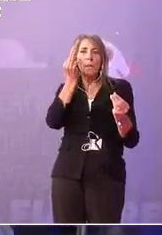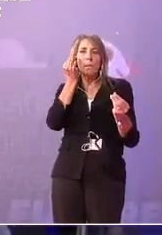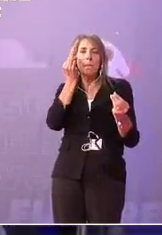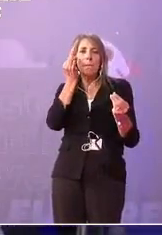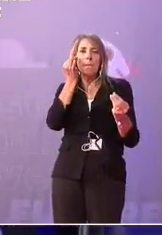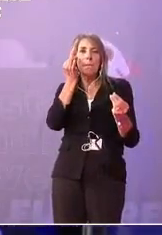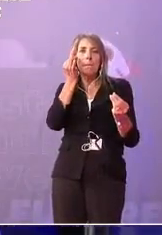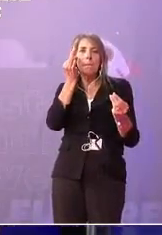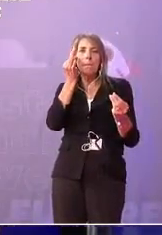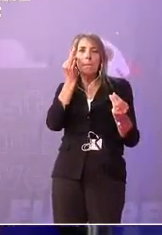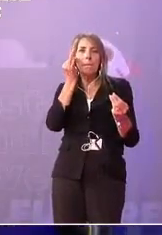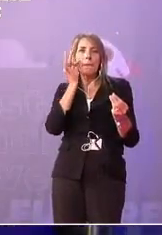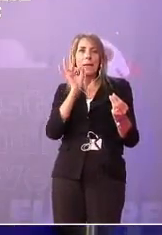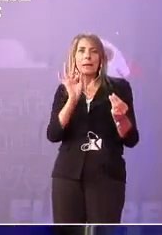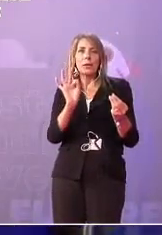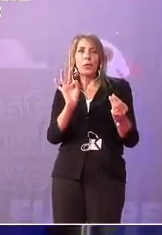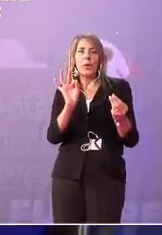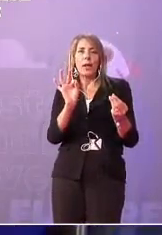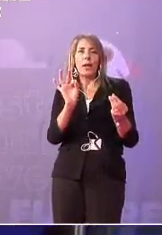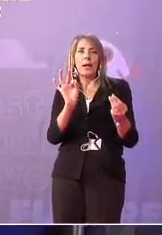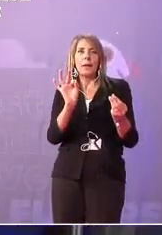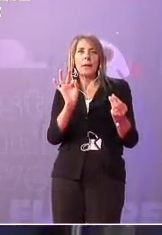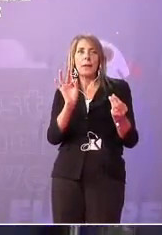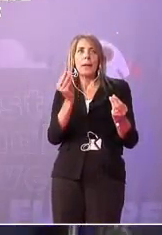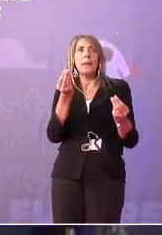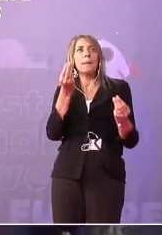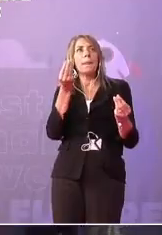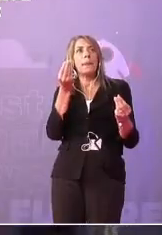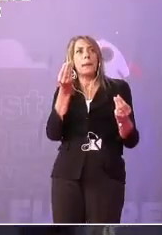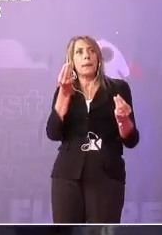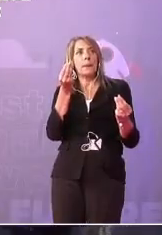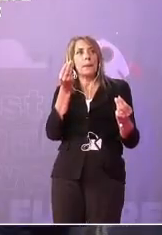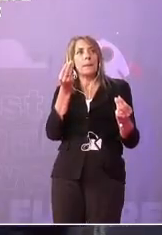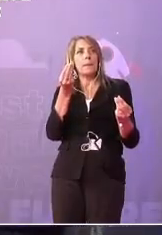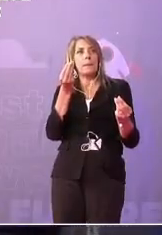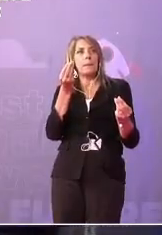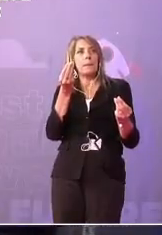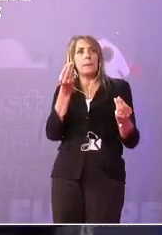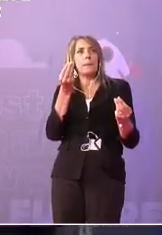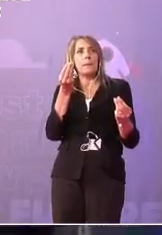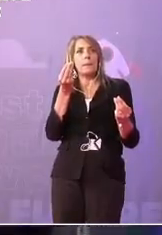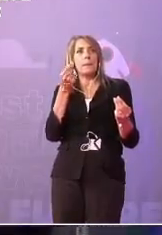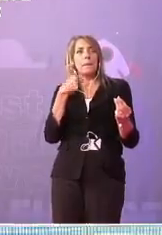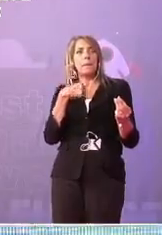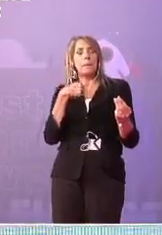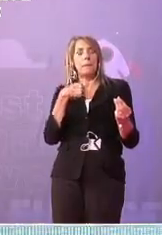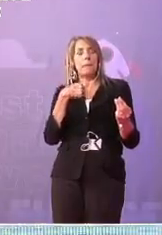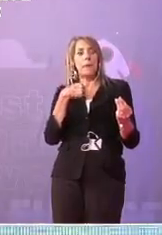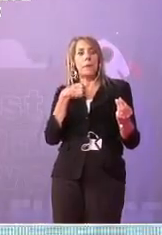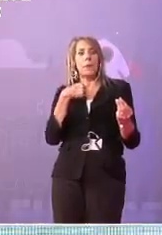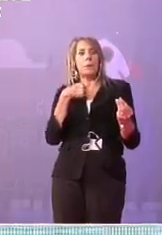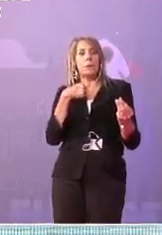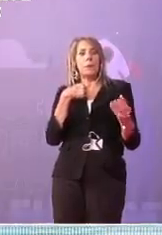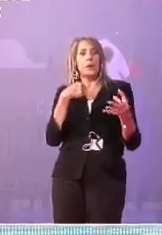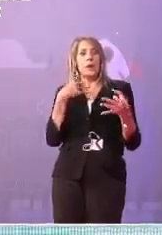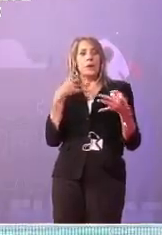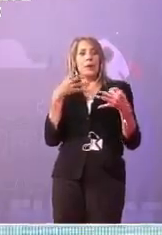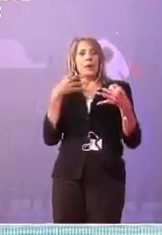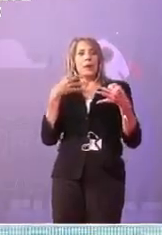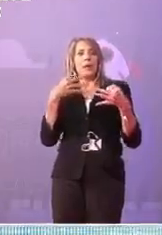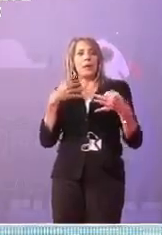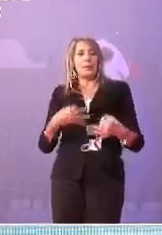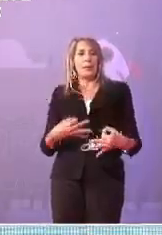support data-driven decision. We are the right team. My co-founder Vito and I bring more than 30 years of